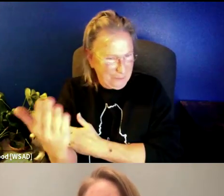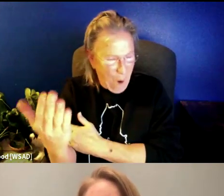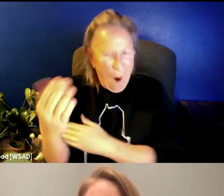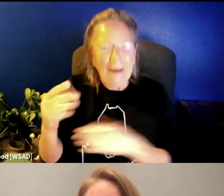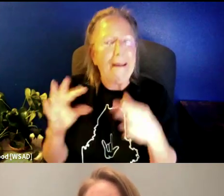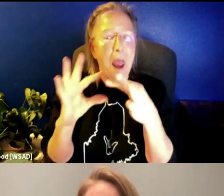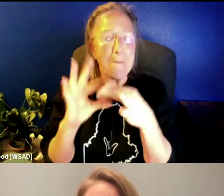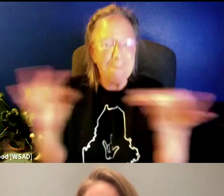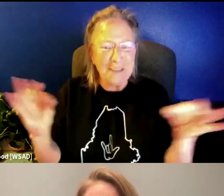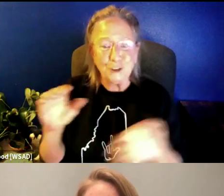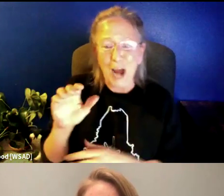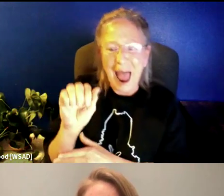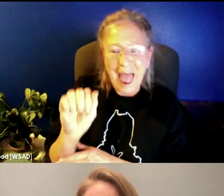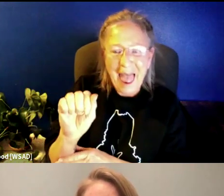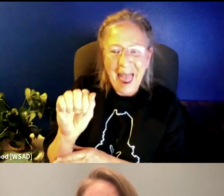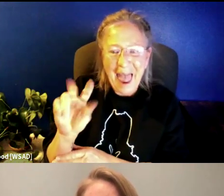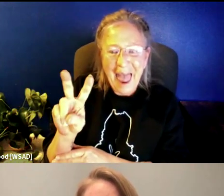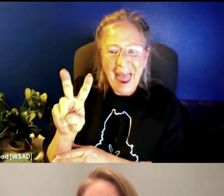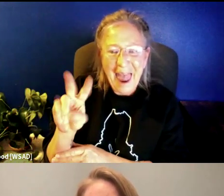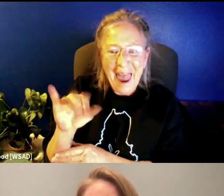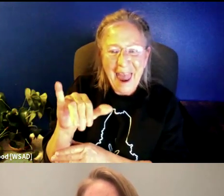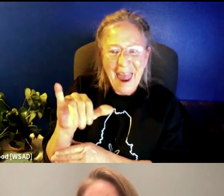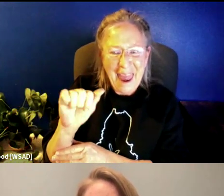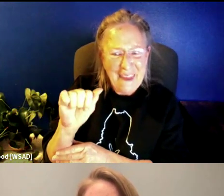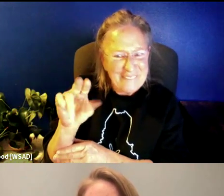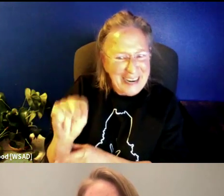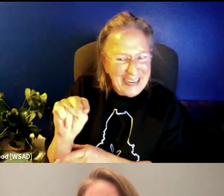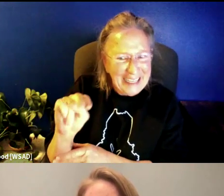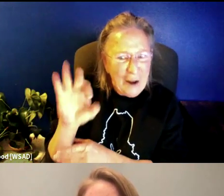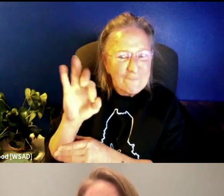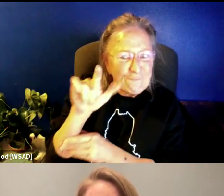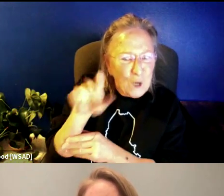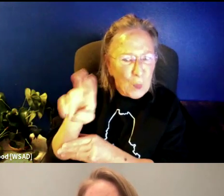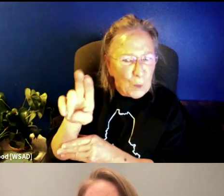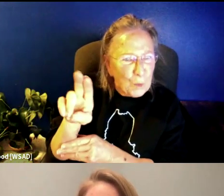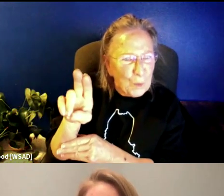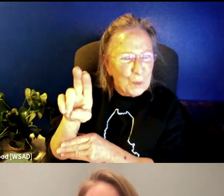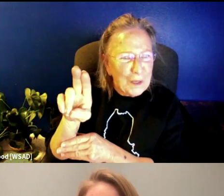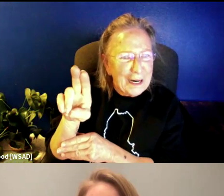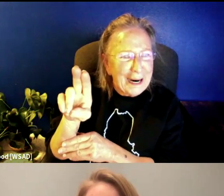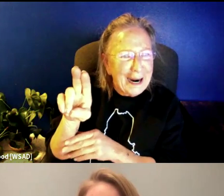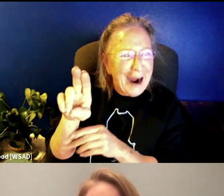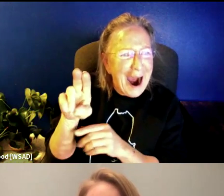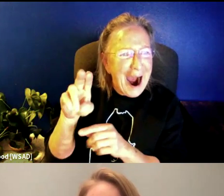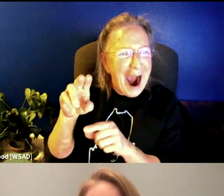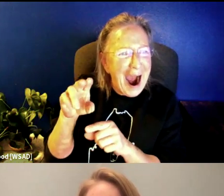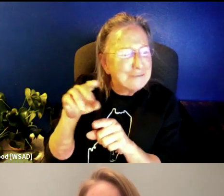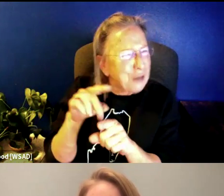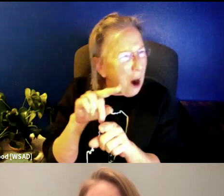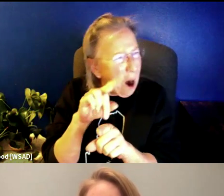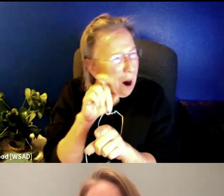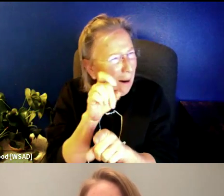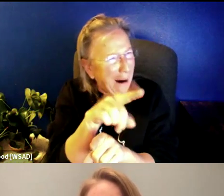I was reading the newspaper this morning and they mentioned avian flu.